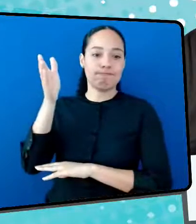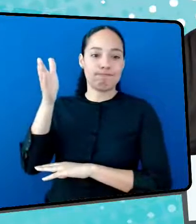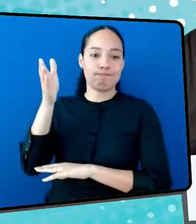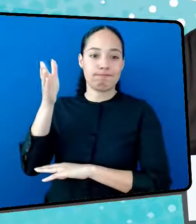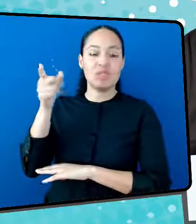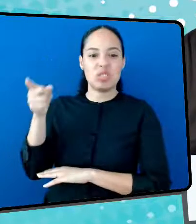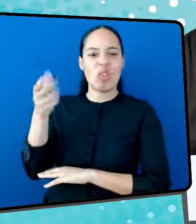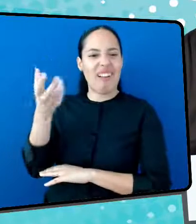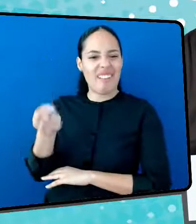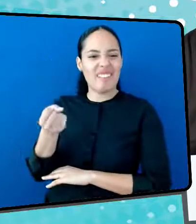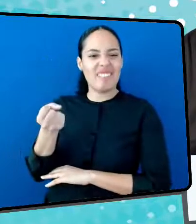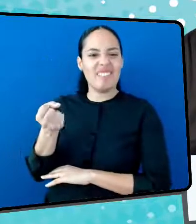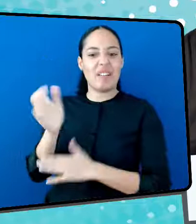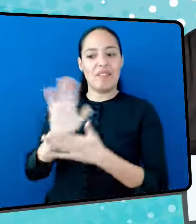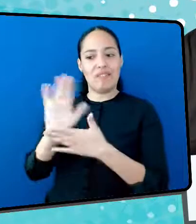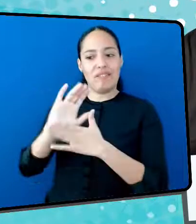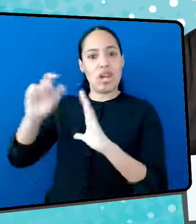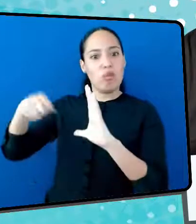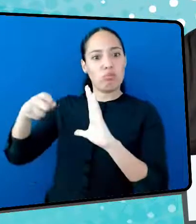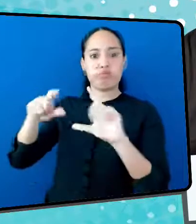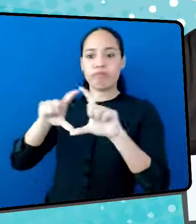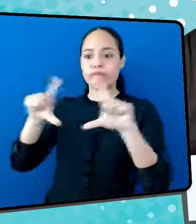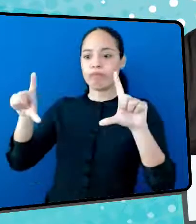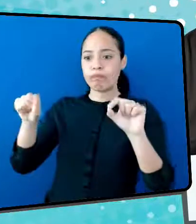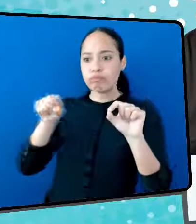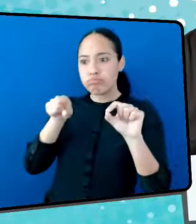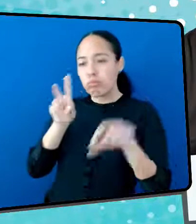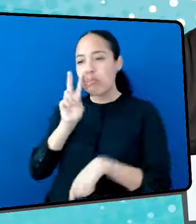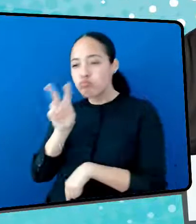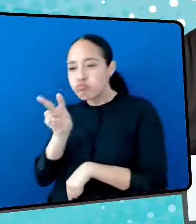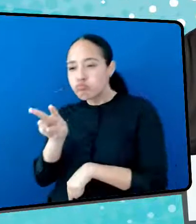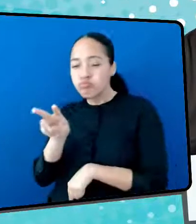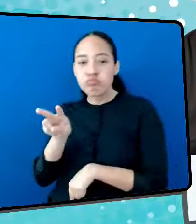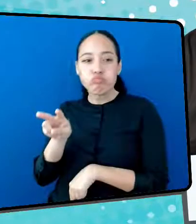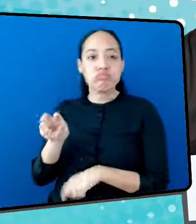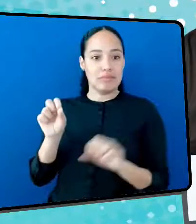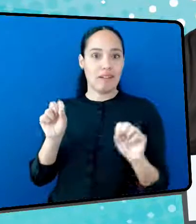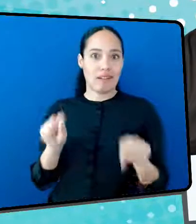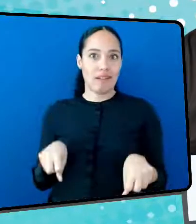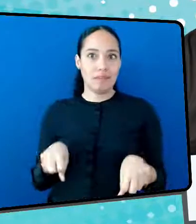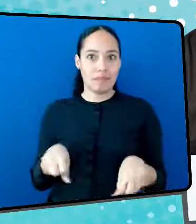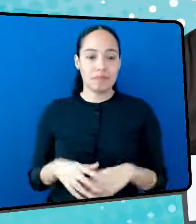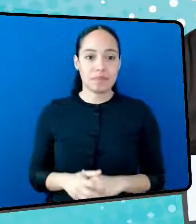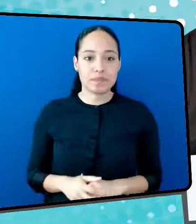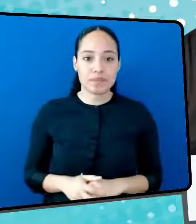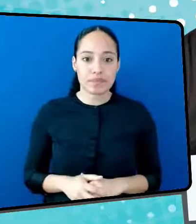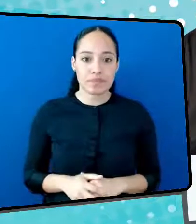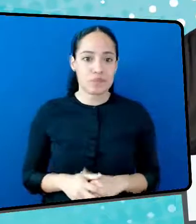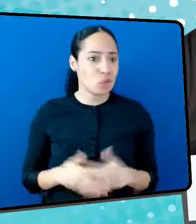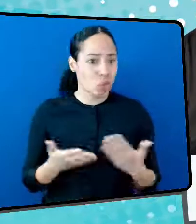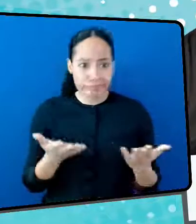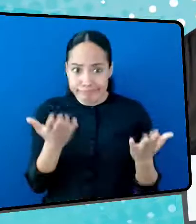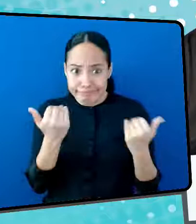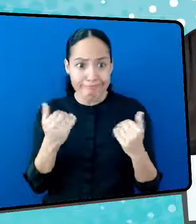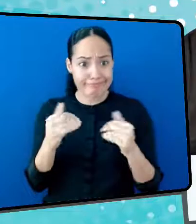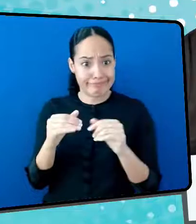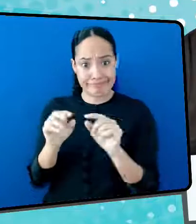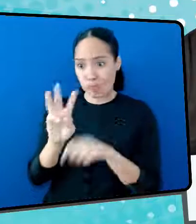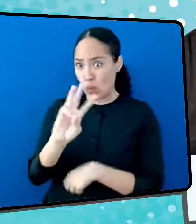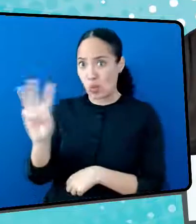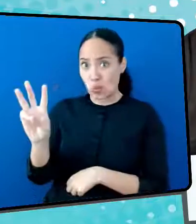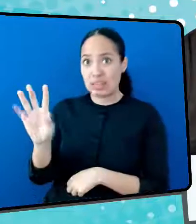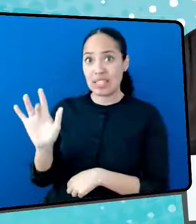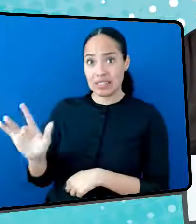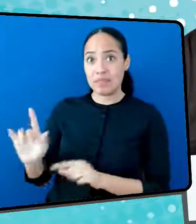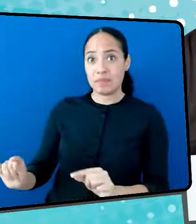And most importantly, developers out there, go hit the GitHub, check it out. It's all one of the great things is we're